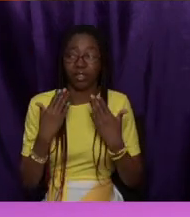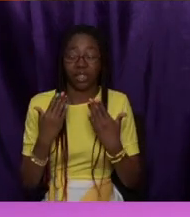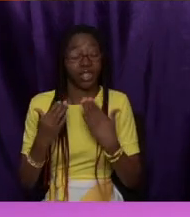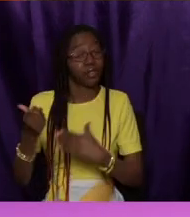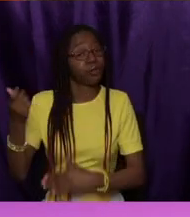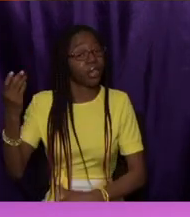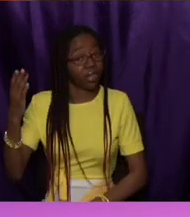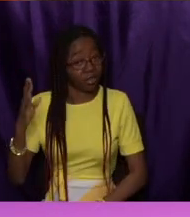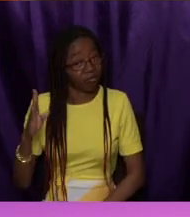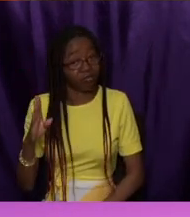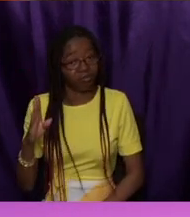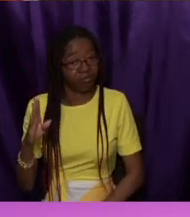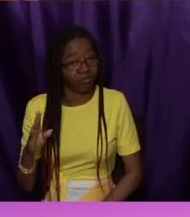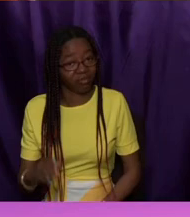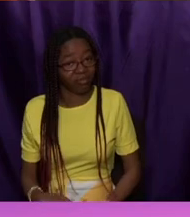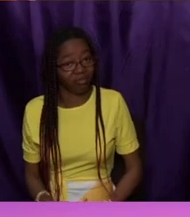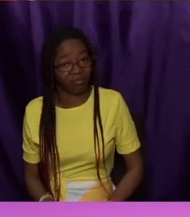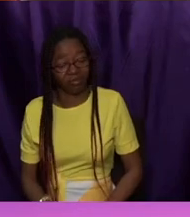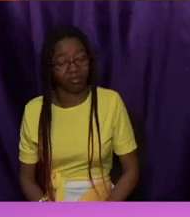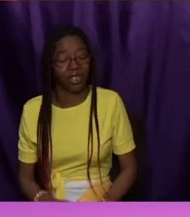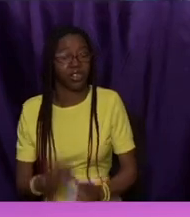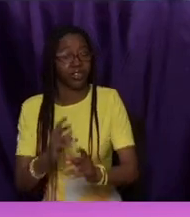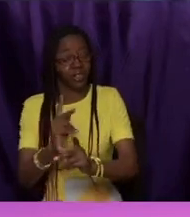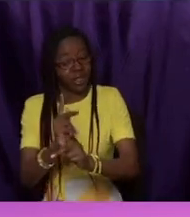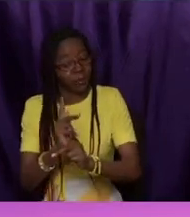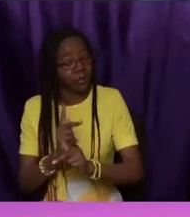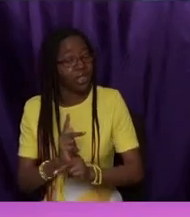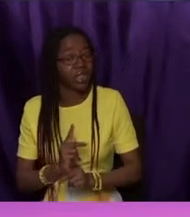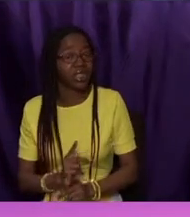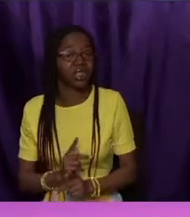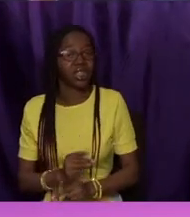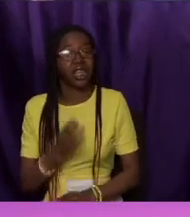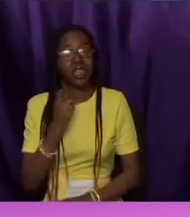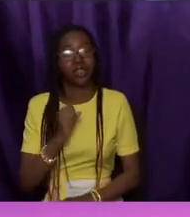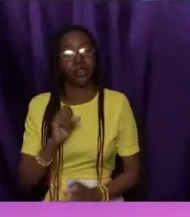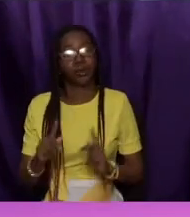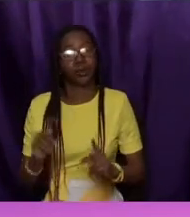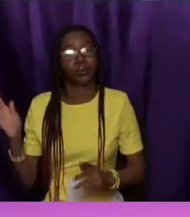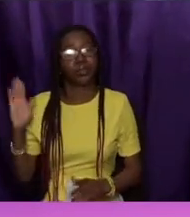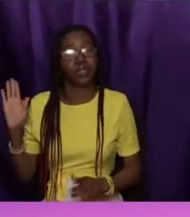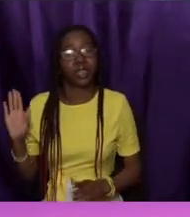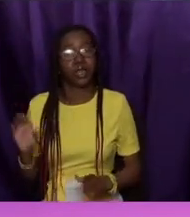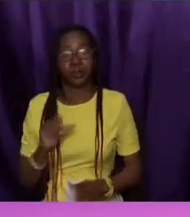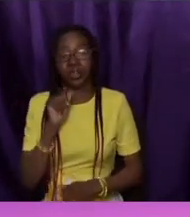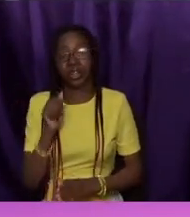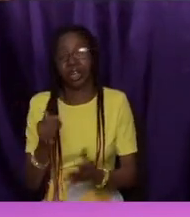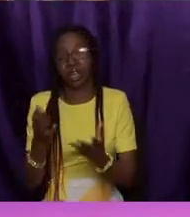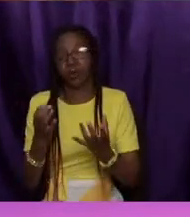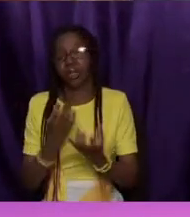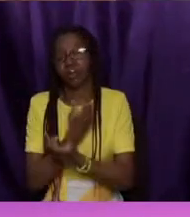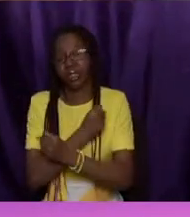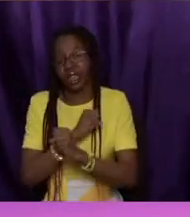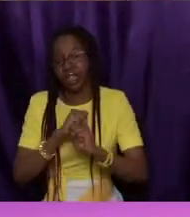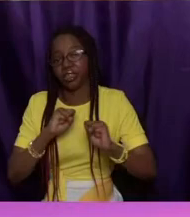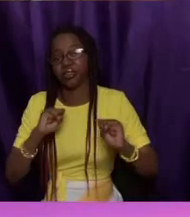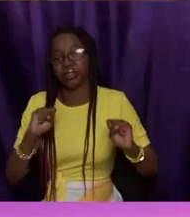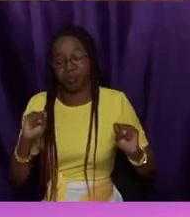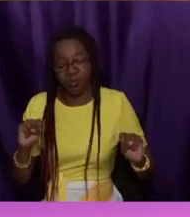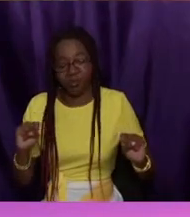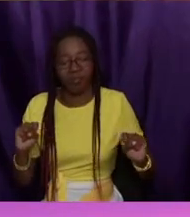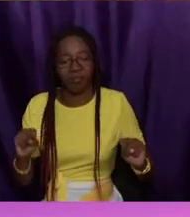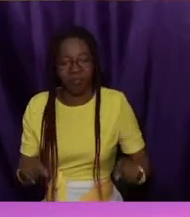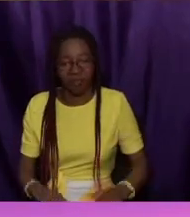God, for keeping us, as the old folks say, when we didn't want to be kept.